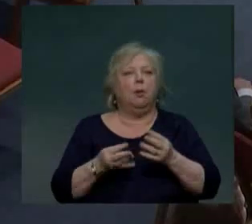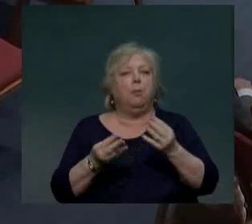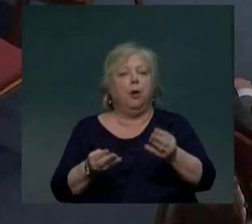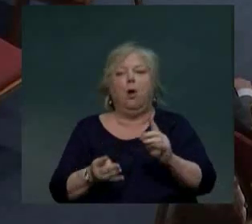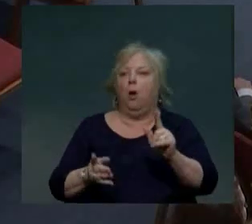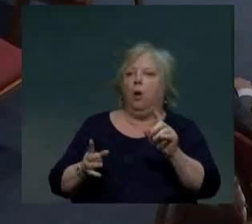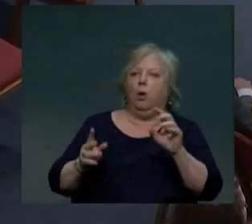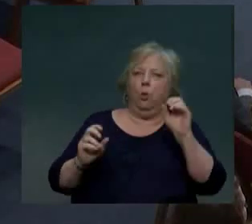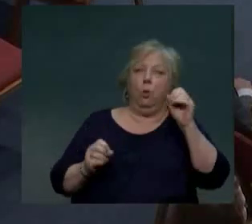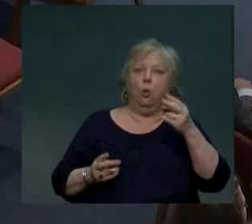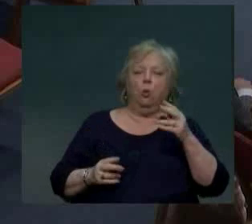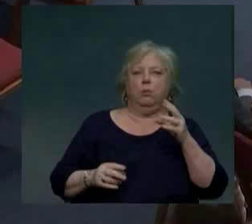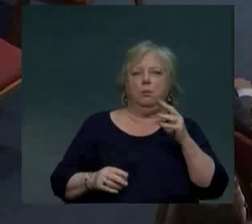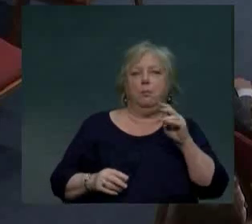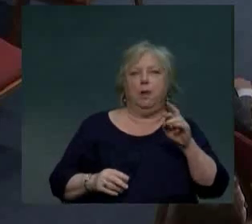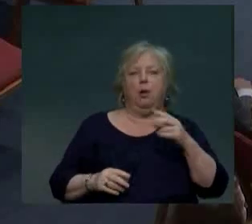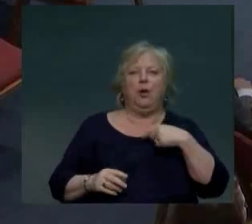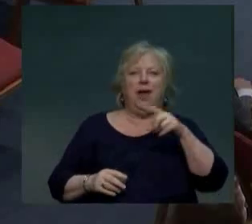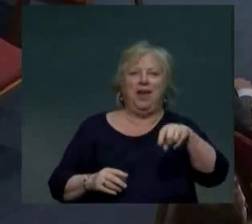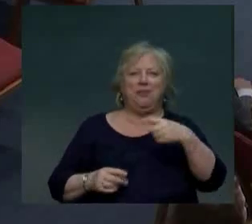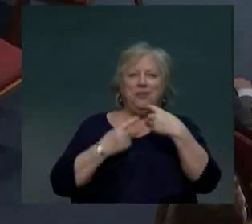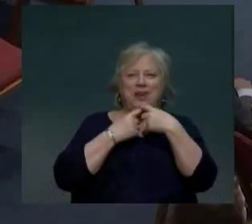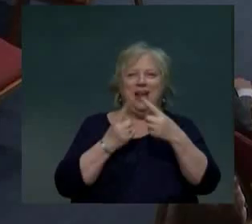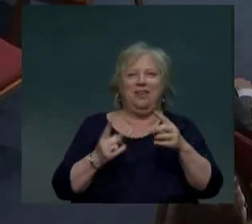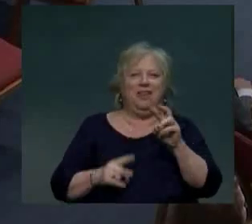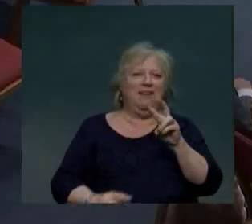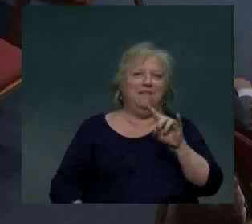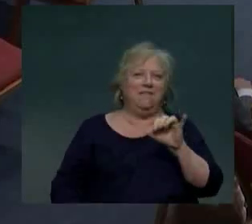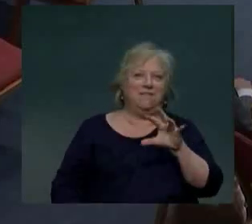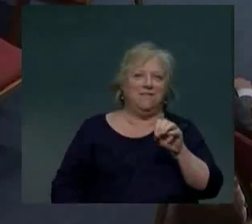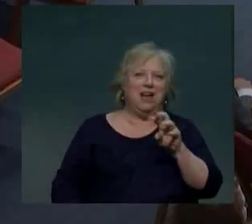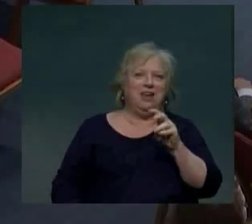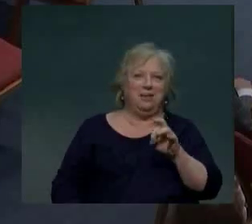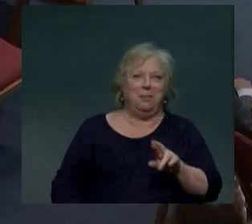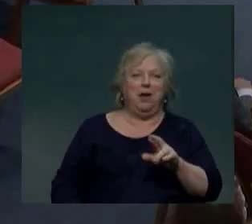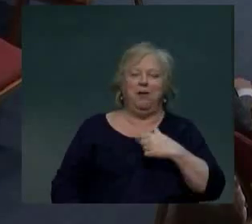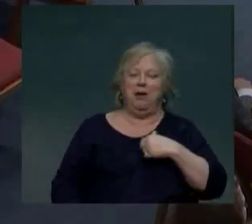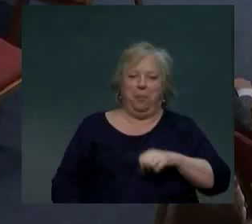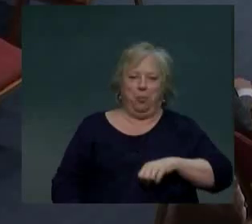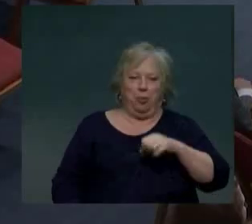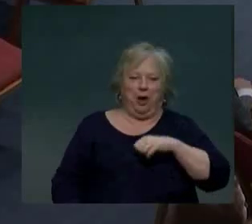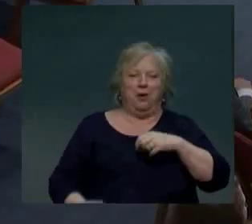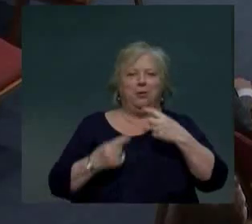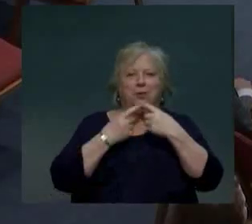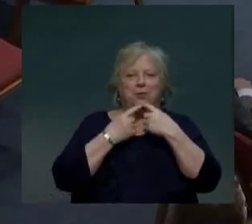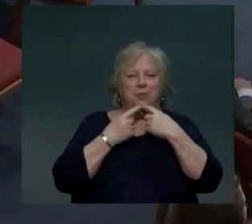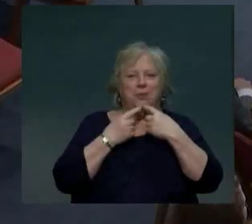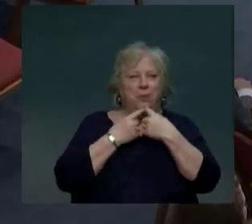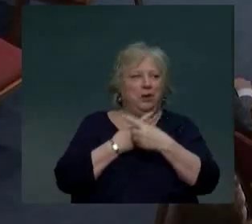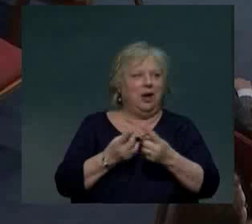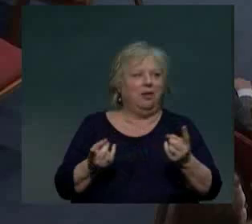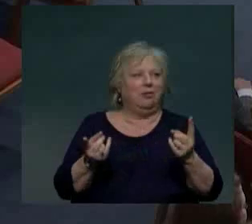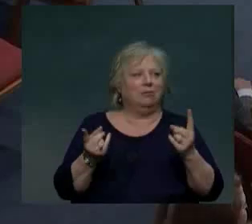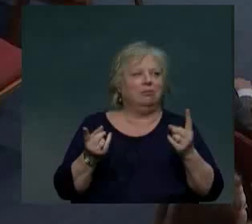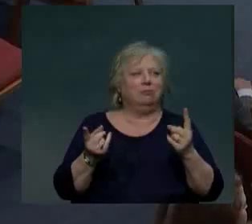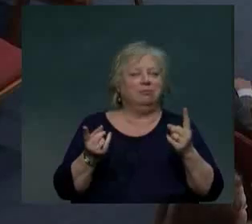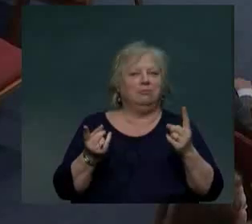Oh, I'm sorry. We have to announce the vice mayor. I am proud to announce.